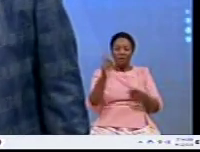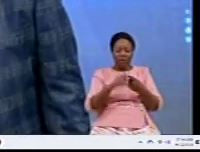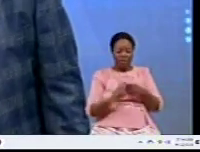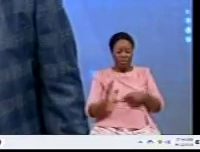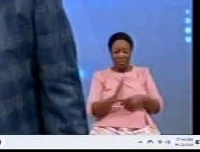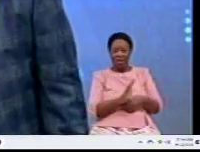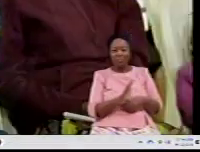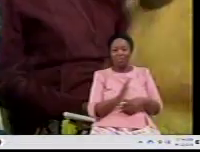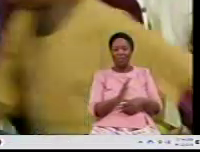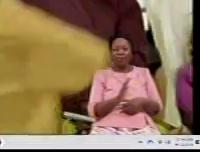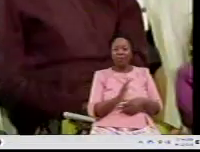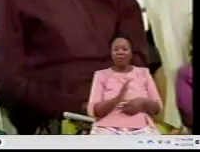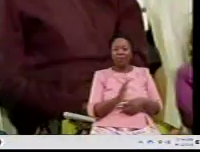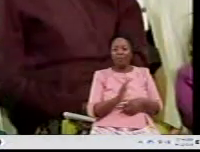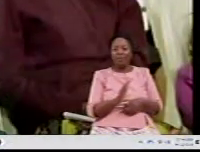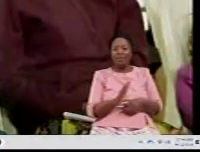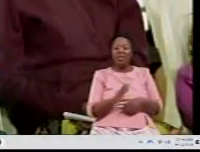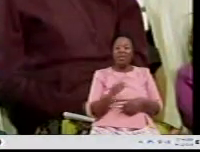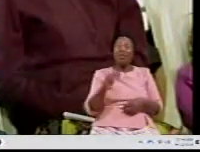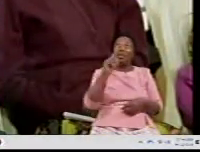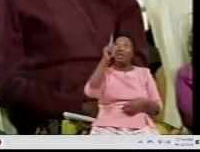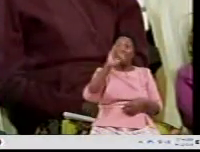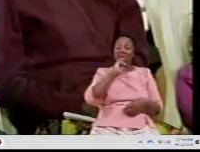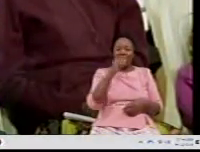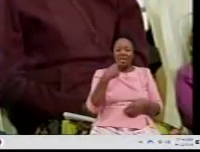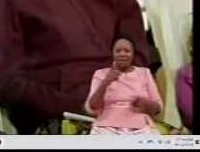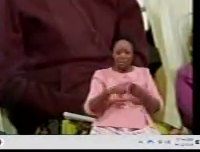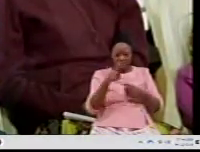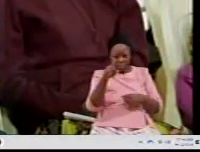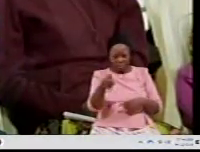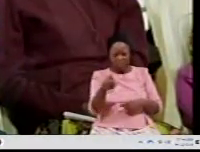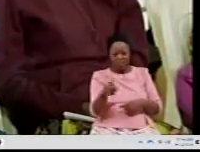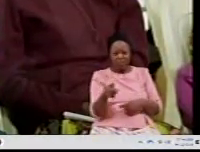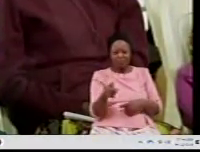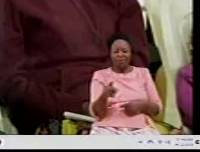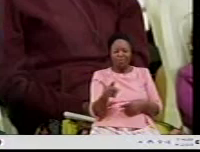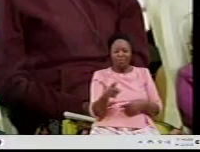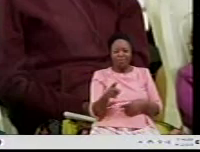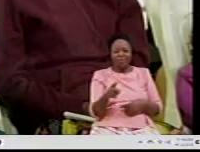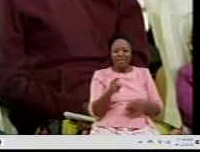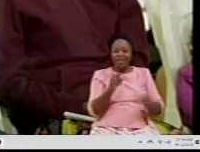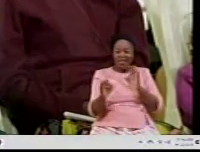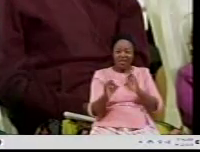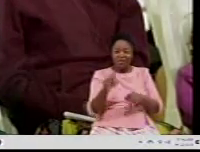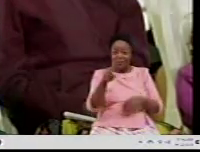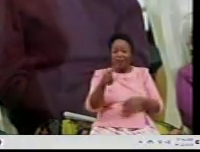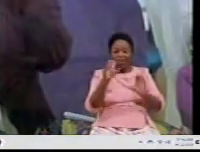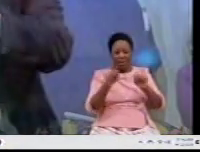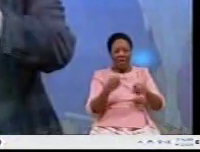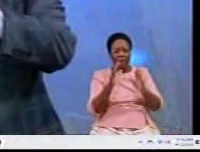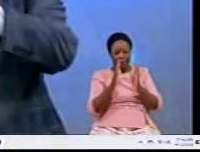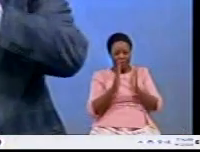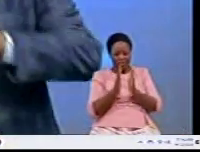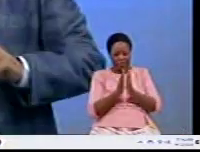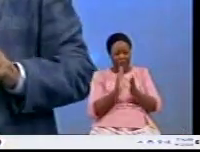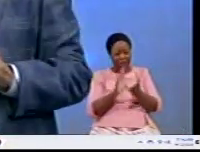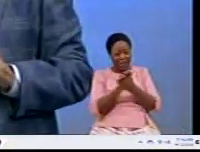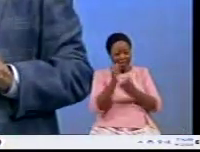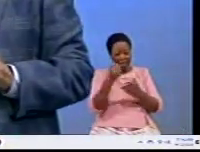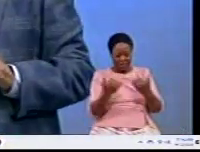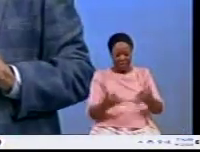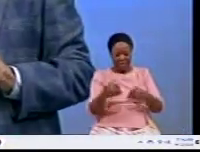him, he's saying unto you, if thou canst believe tonight,